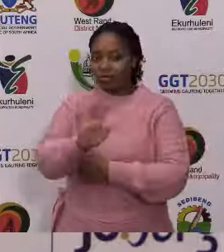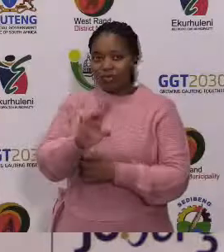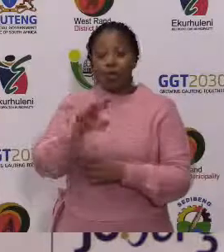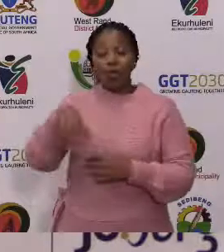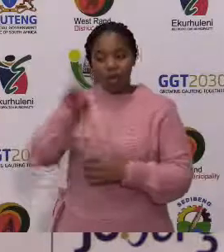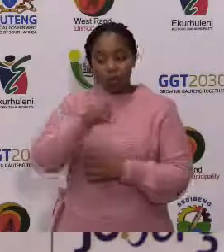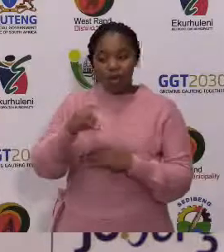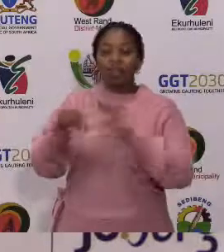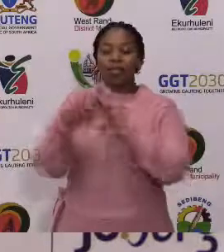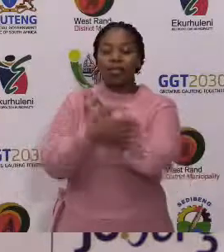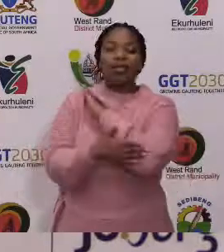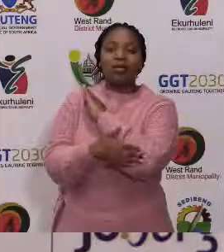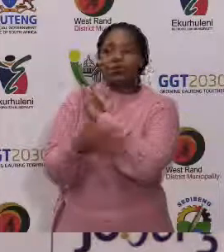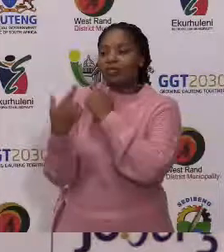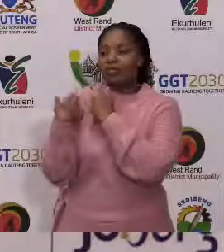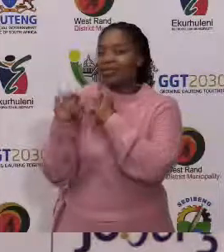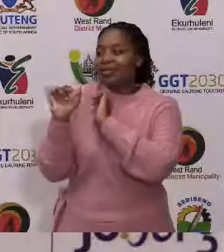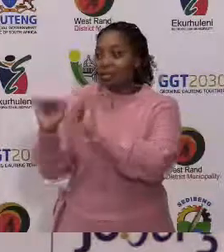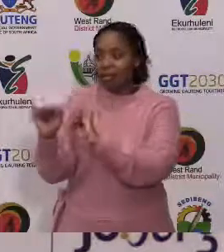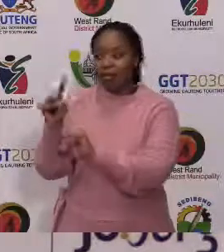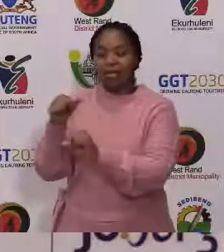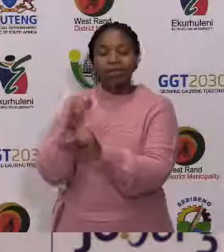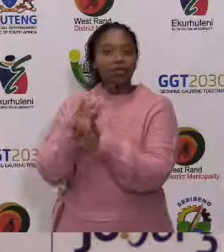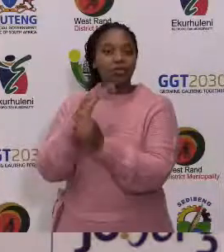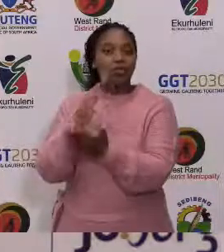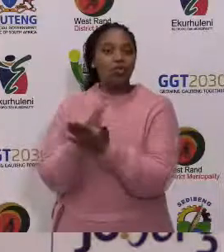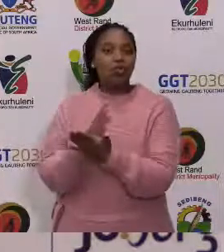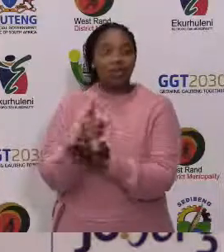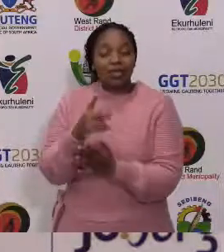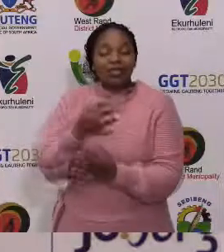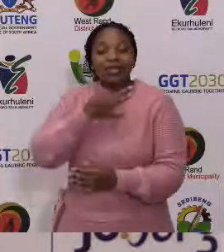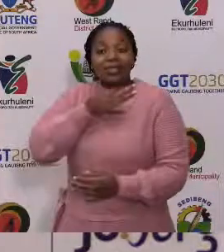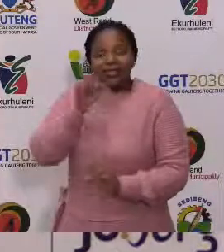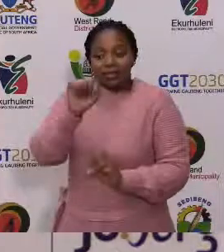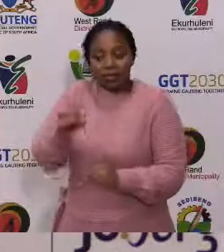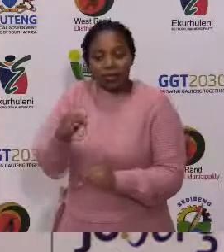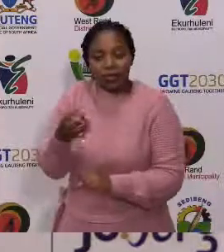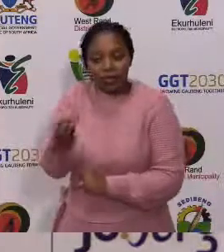to ensure, yes, in accordance with the risk